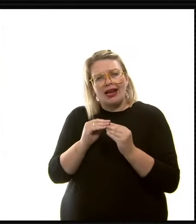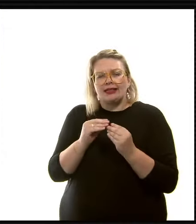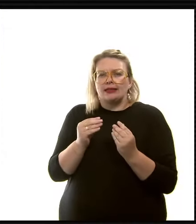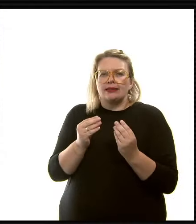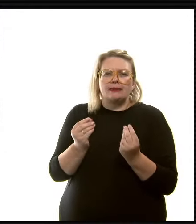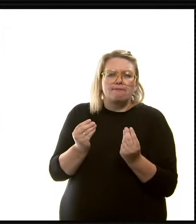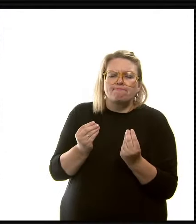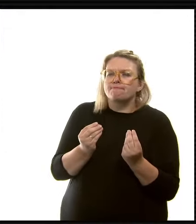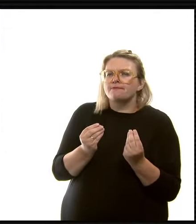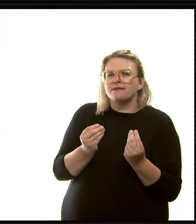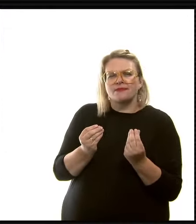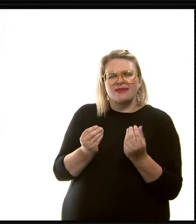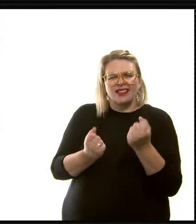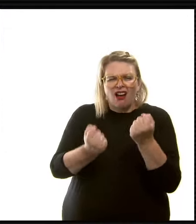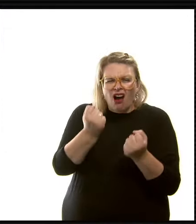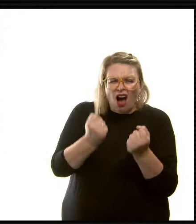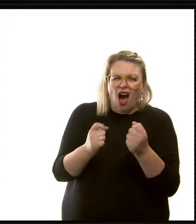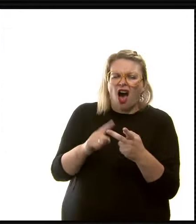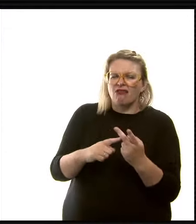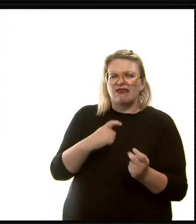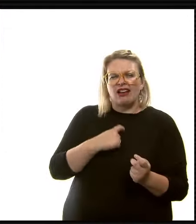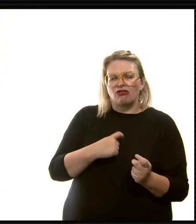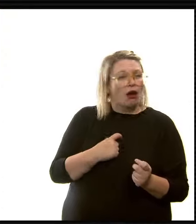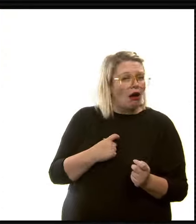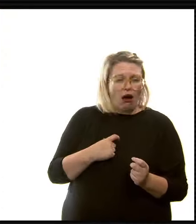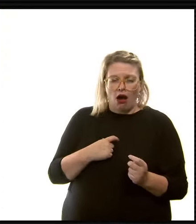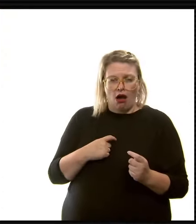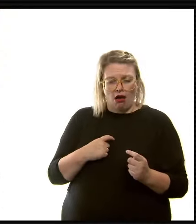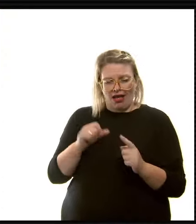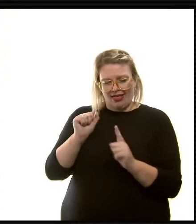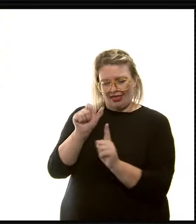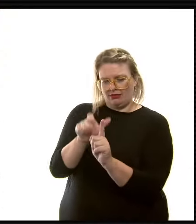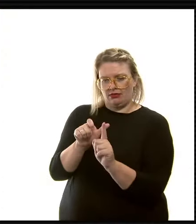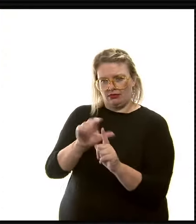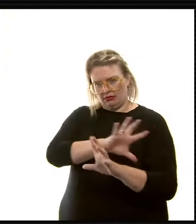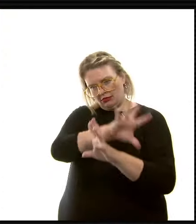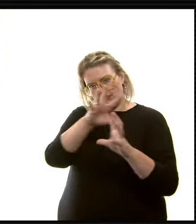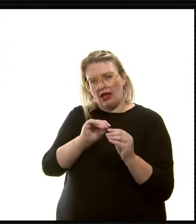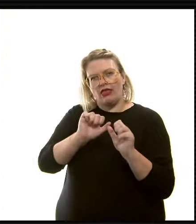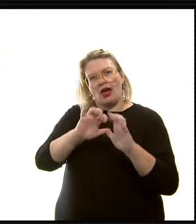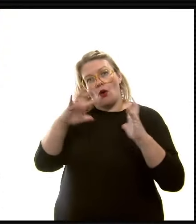or a character, it was creating the universe that they're living in.